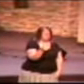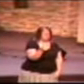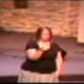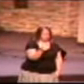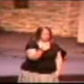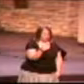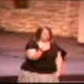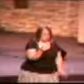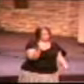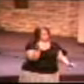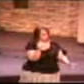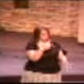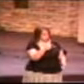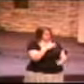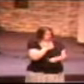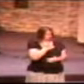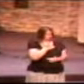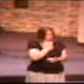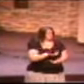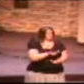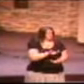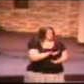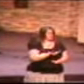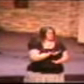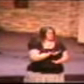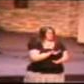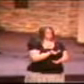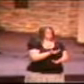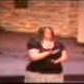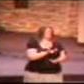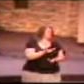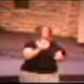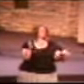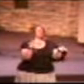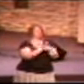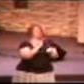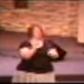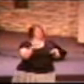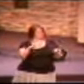So are you willing to fully embrace